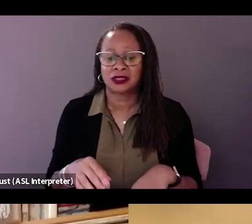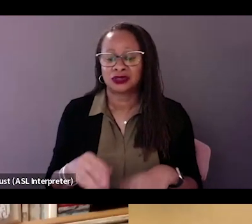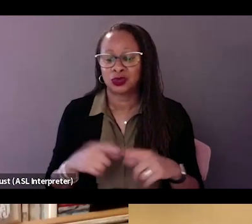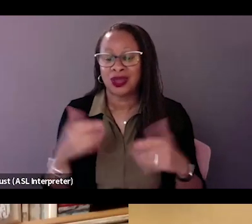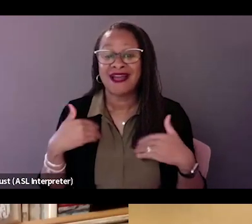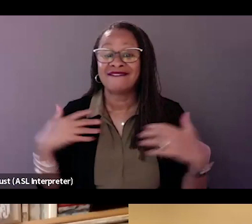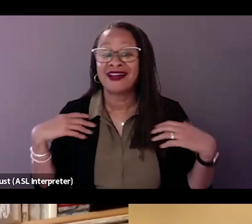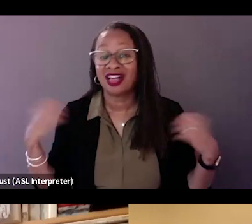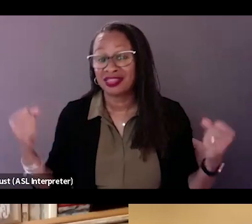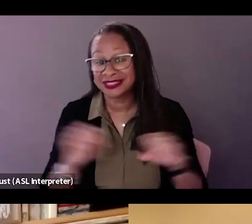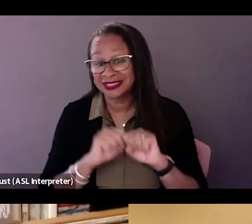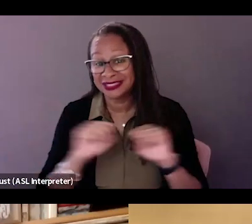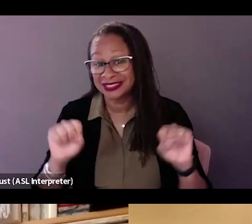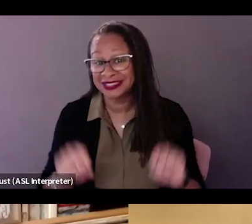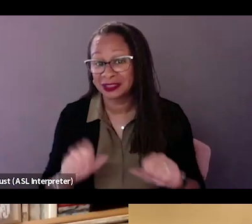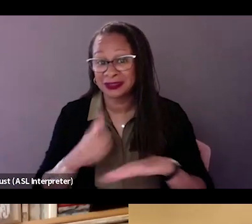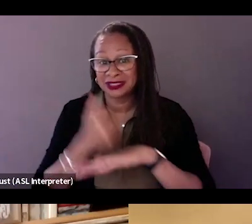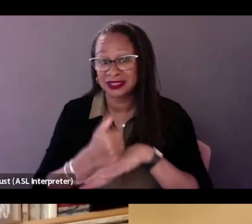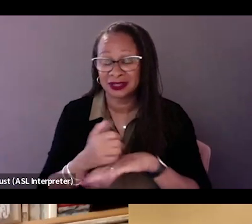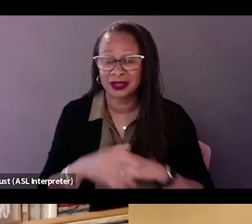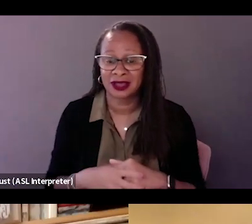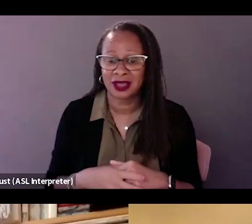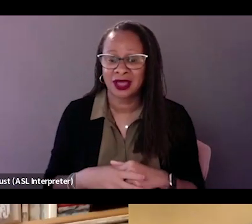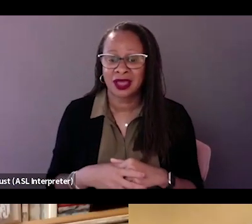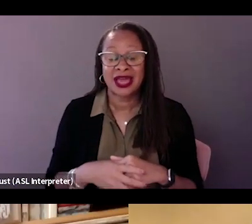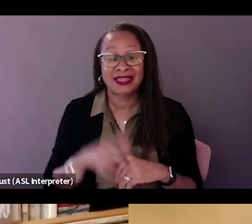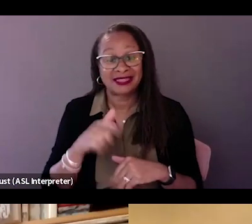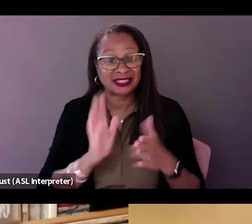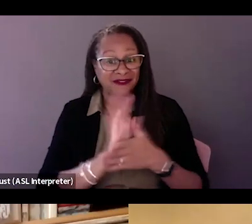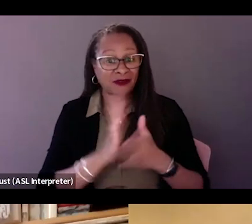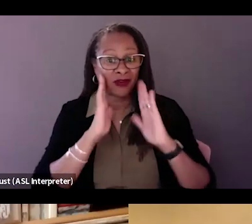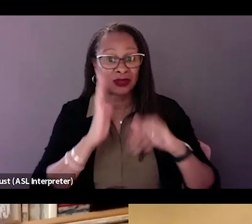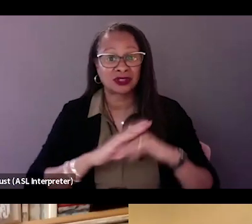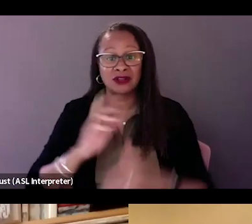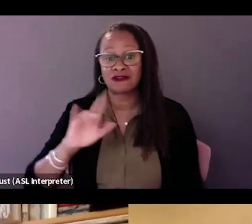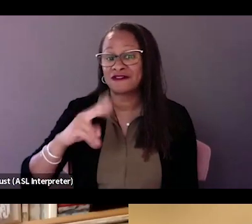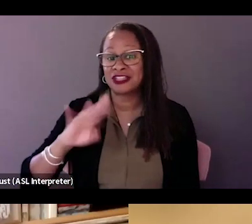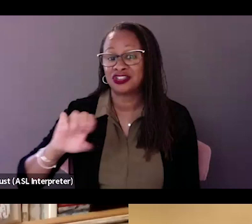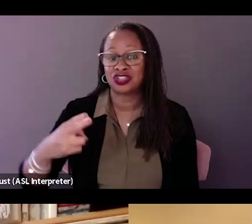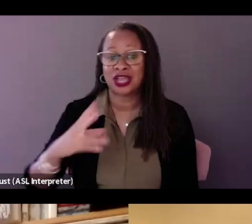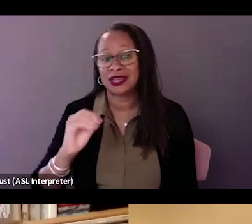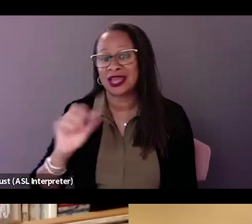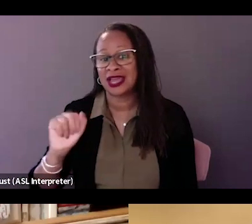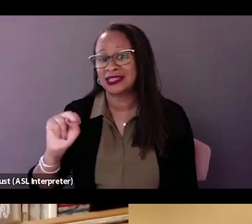in place. This film is for sure around Ravish and around NDTV, but